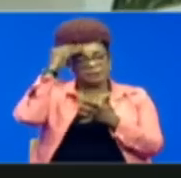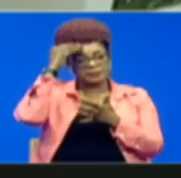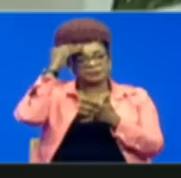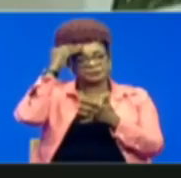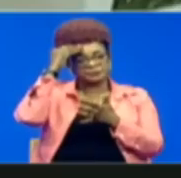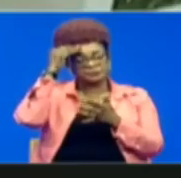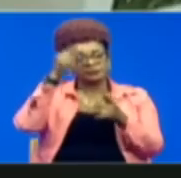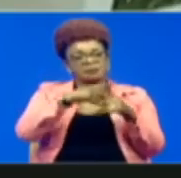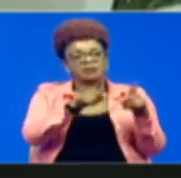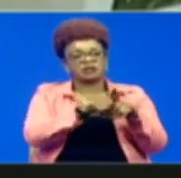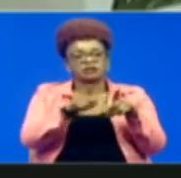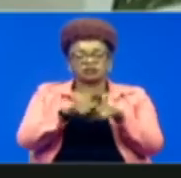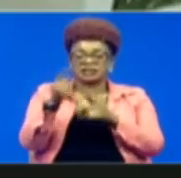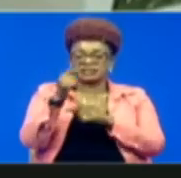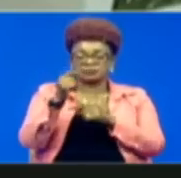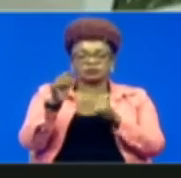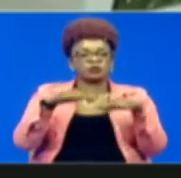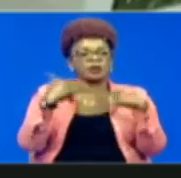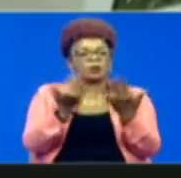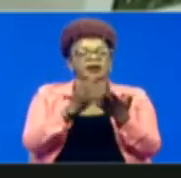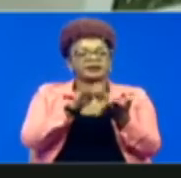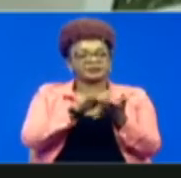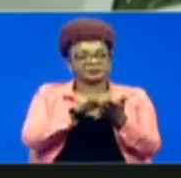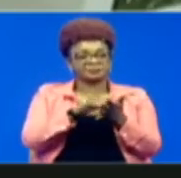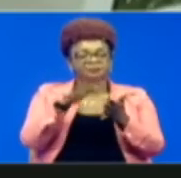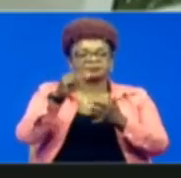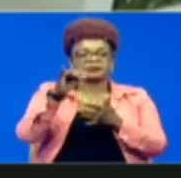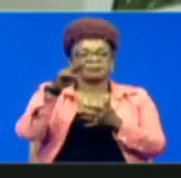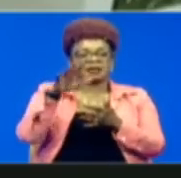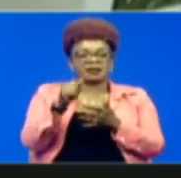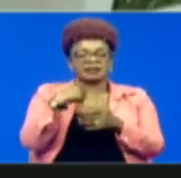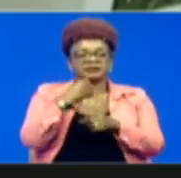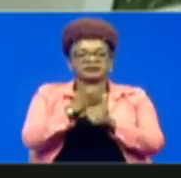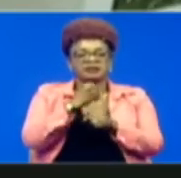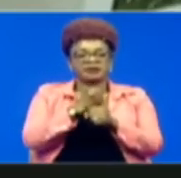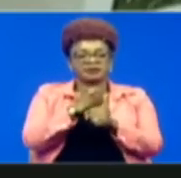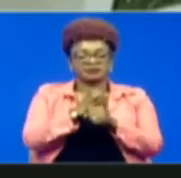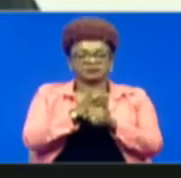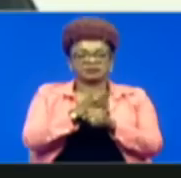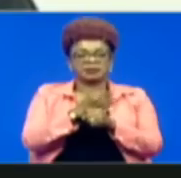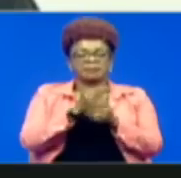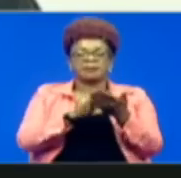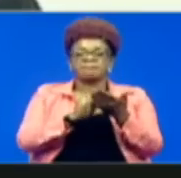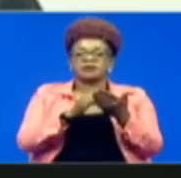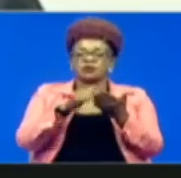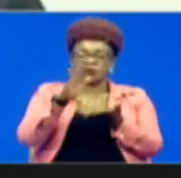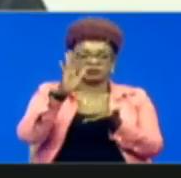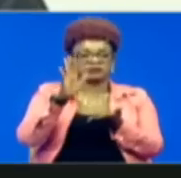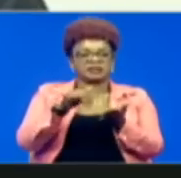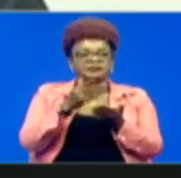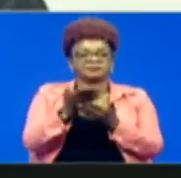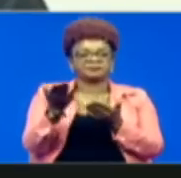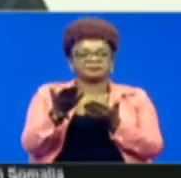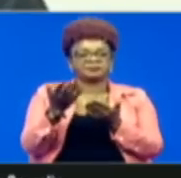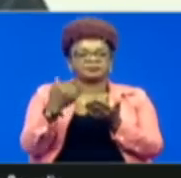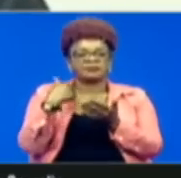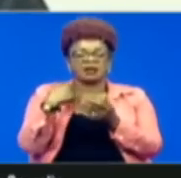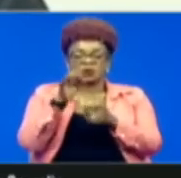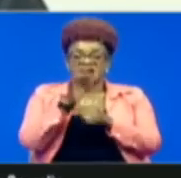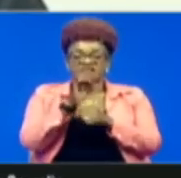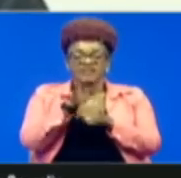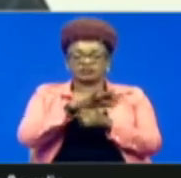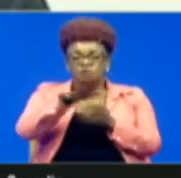also a testament to the work that Maina has done in and beyond the academy. I will advise all the other teachers,